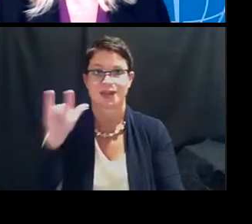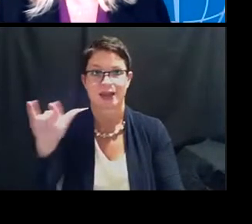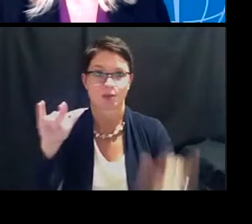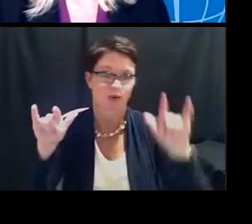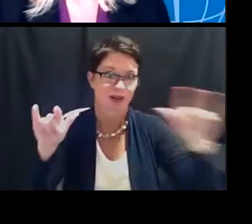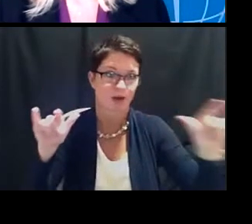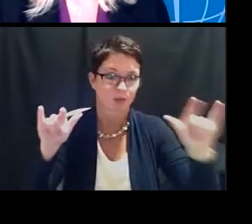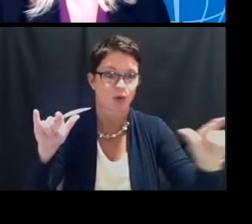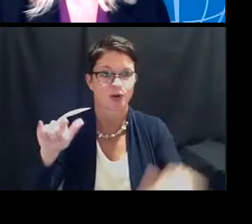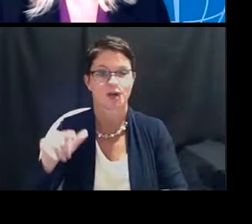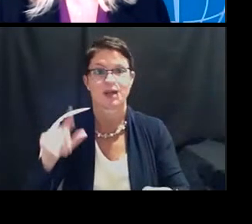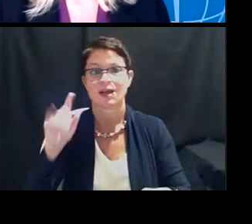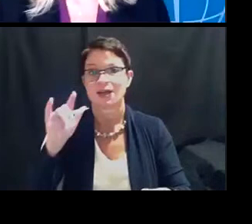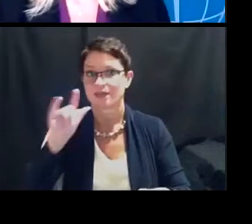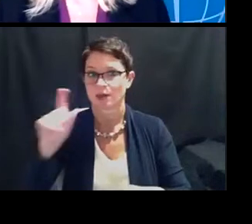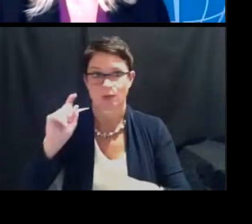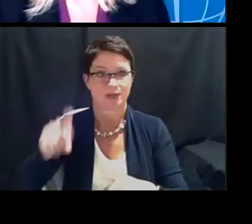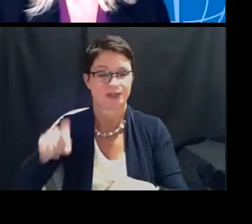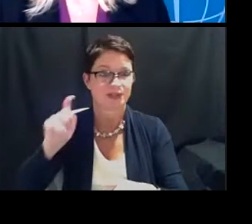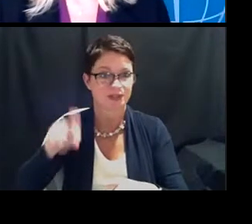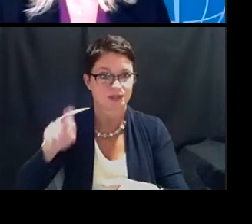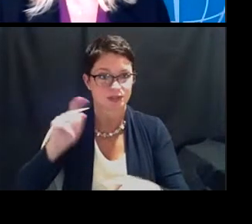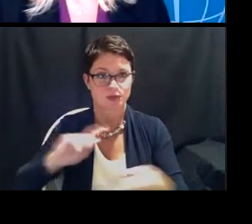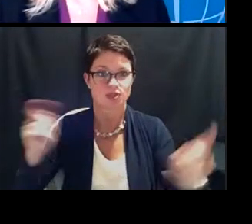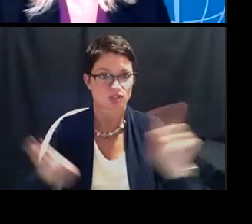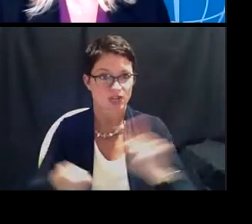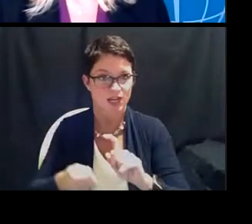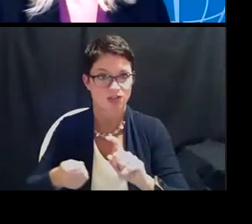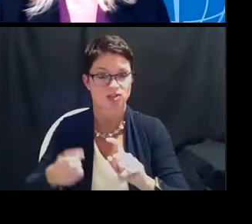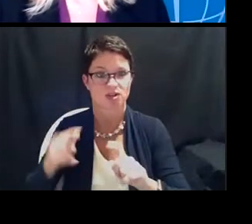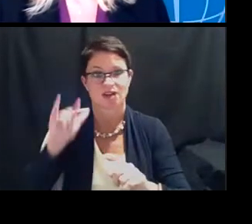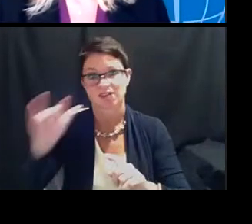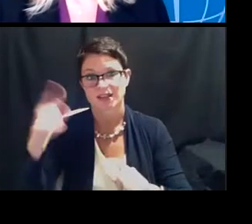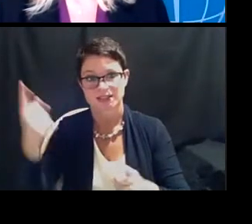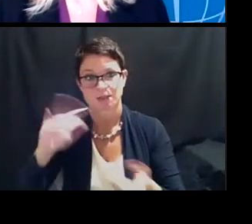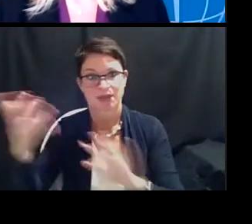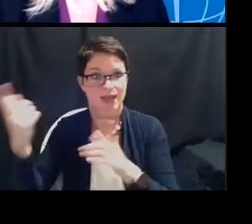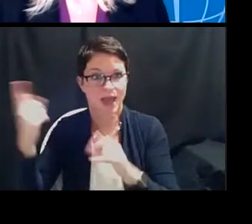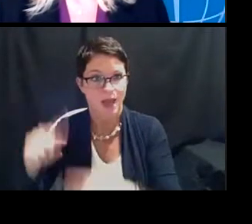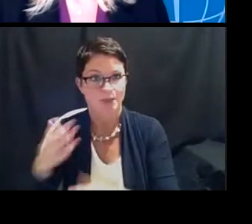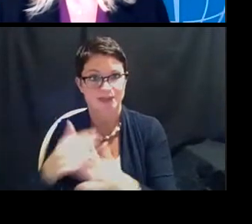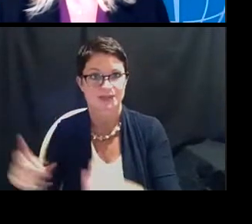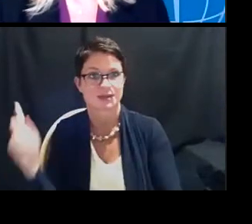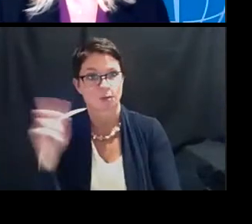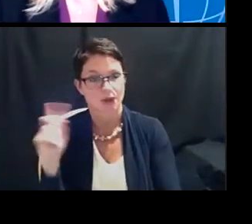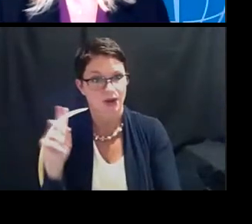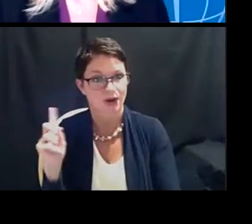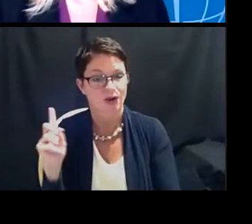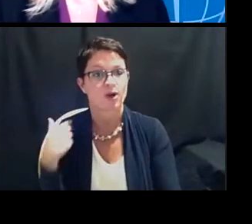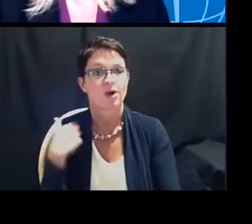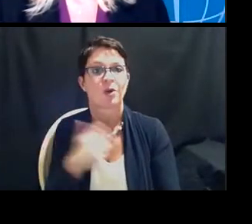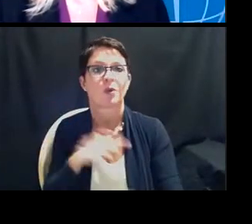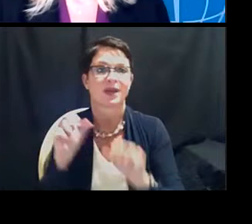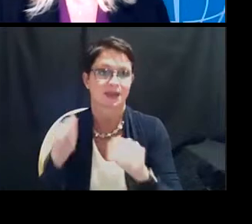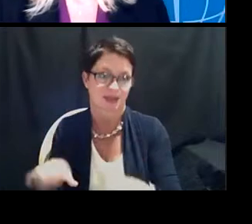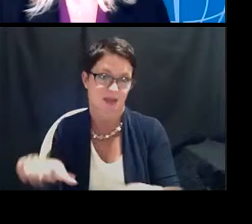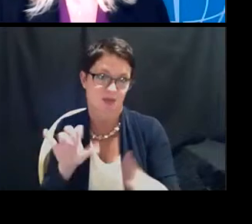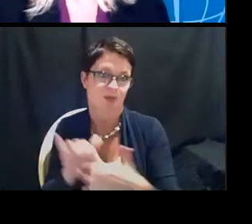the airport needs to change the route of flight, something happens somewhere. We'll be able to do